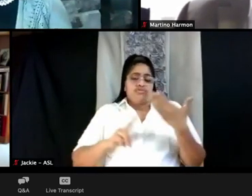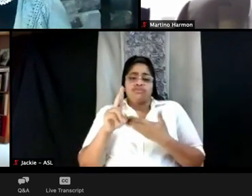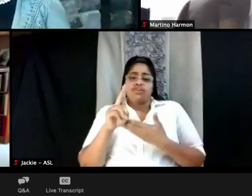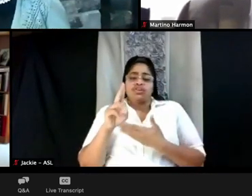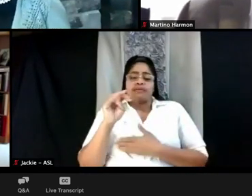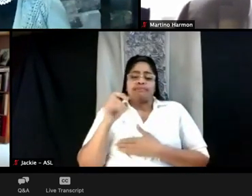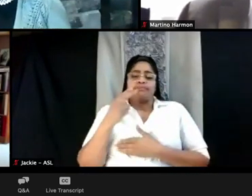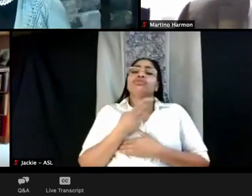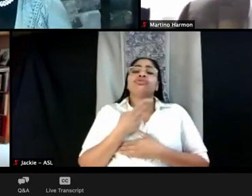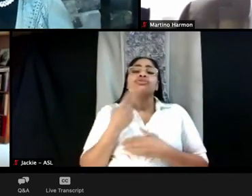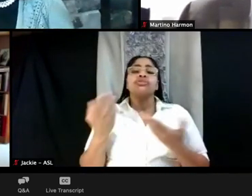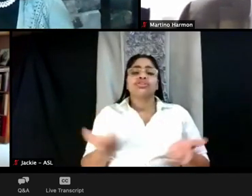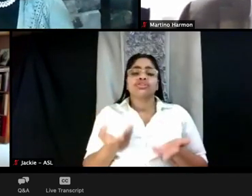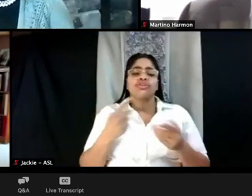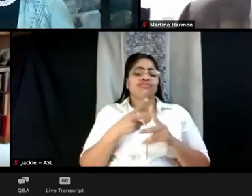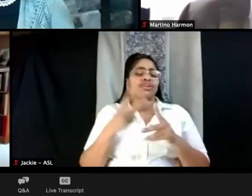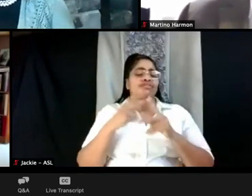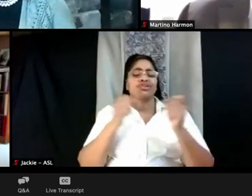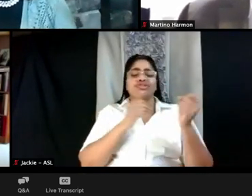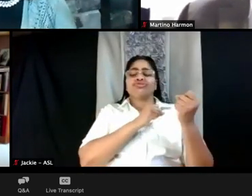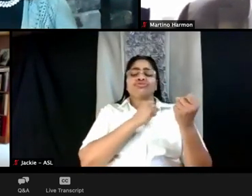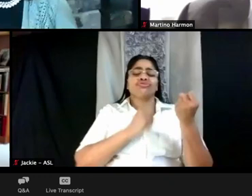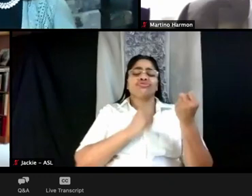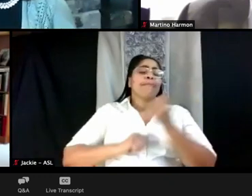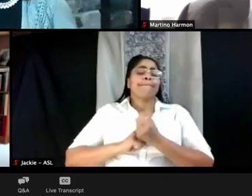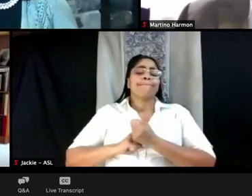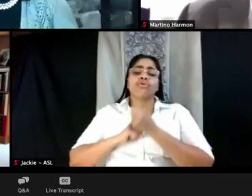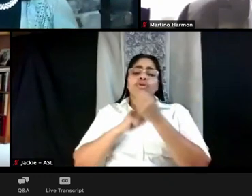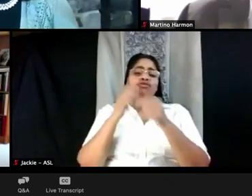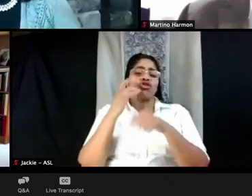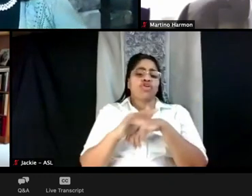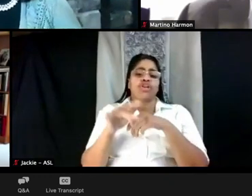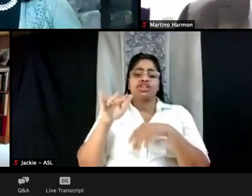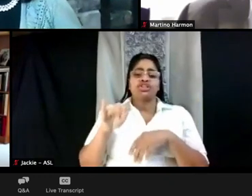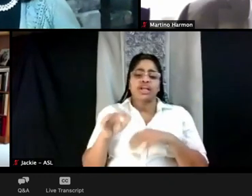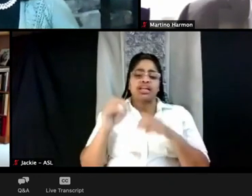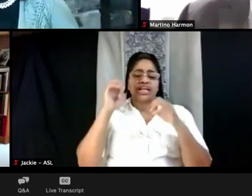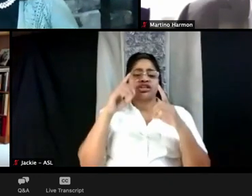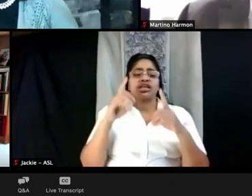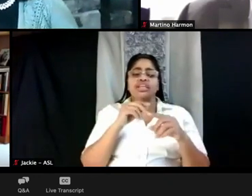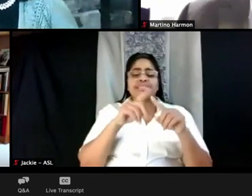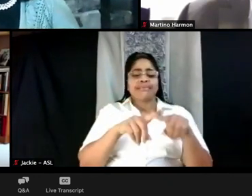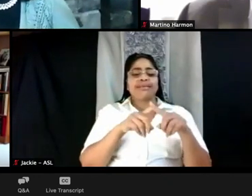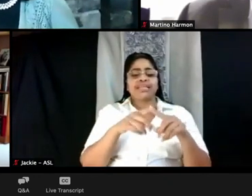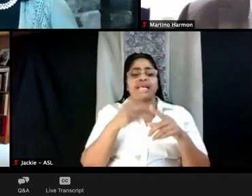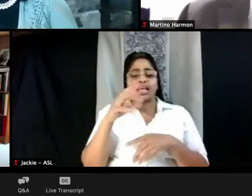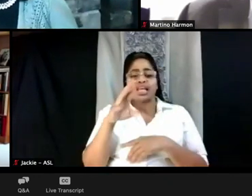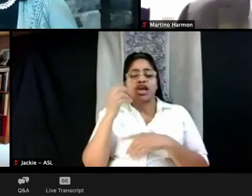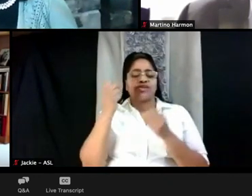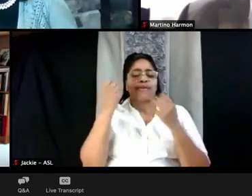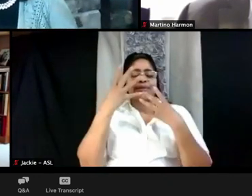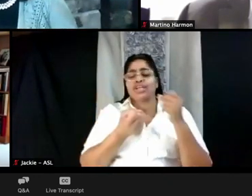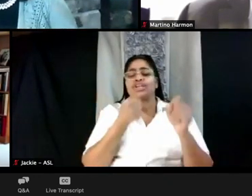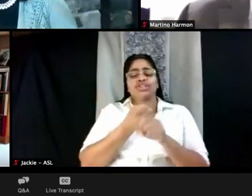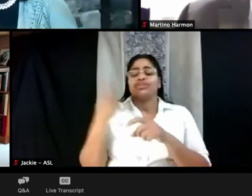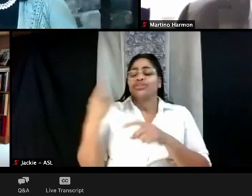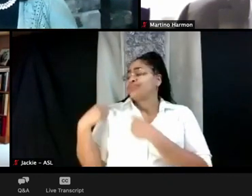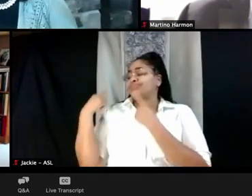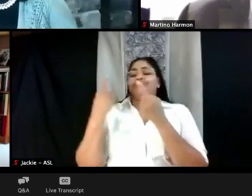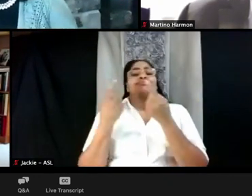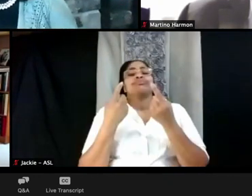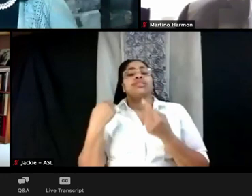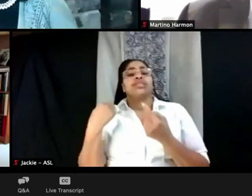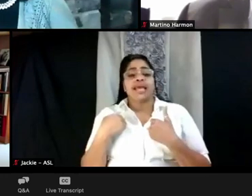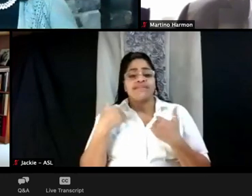university has been very supportive of early childhood education and dependent care for many years. Right now we have